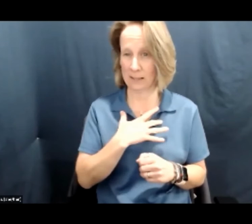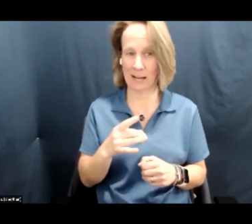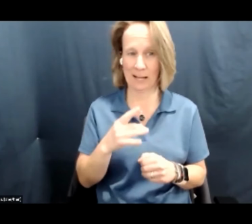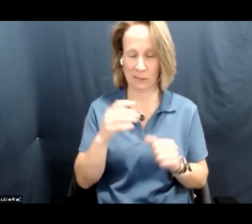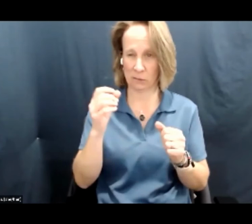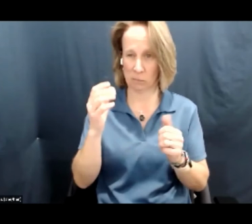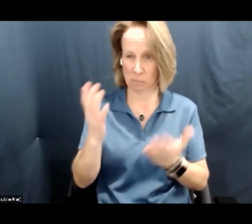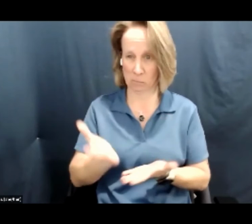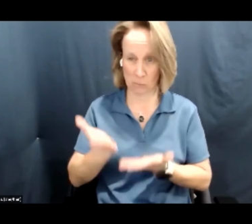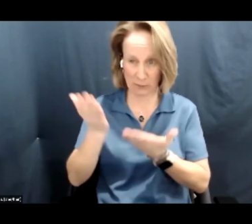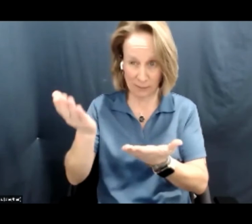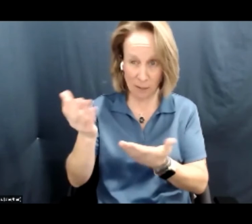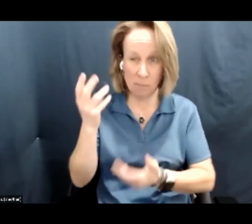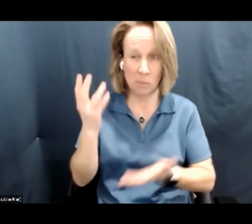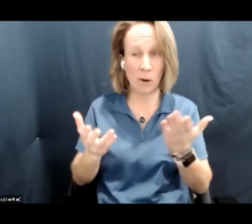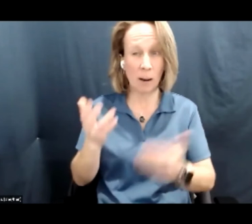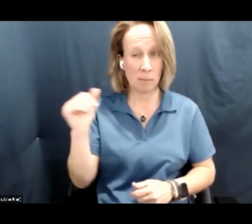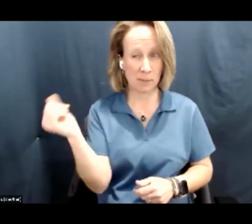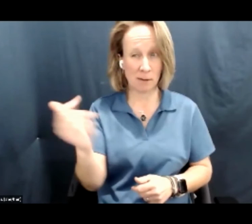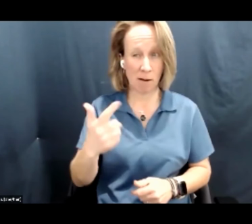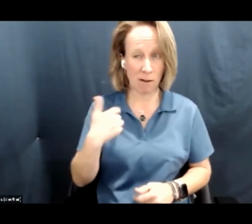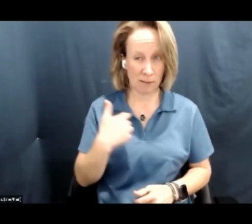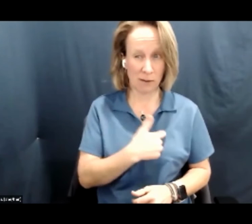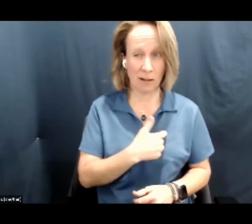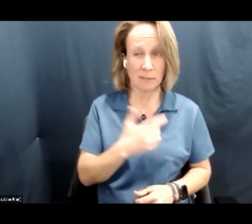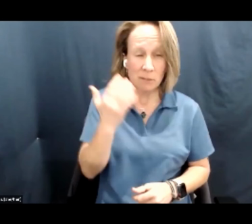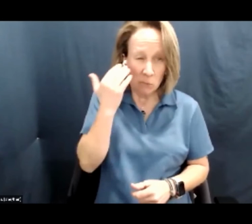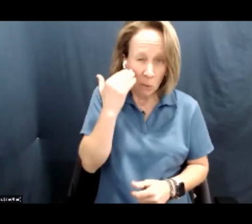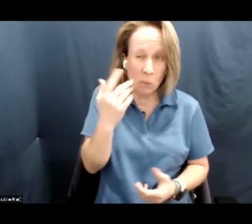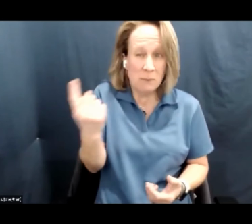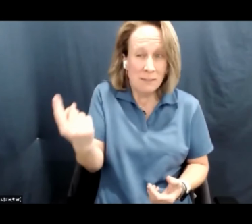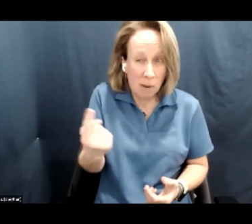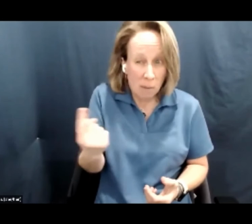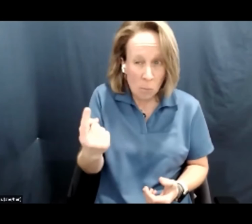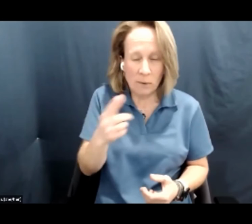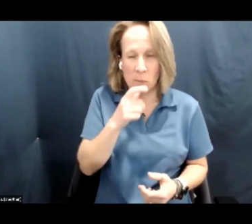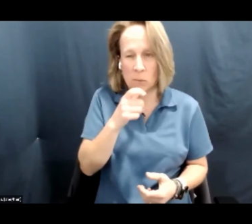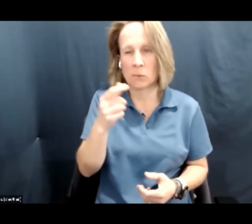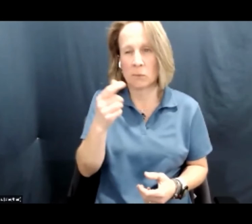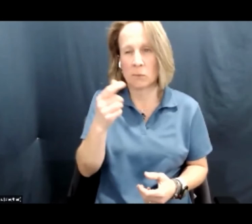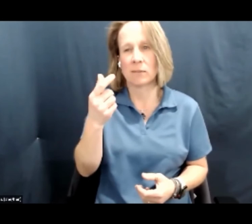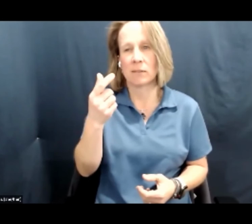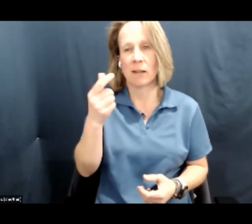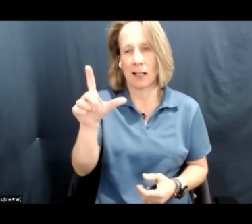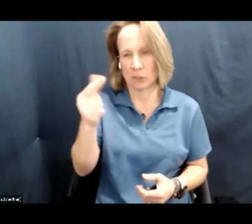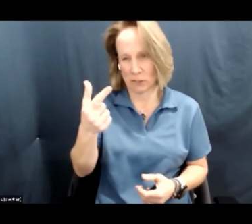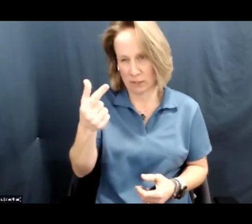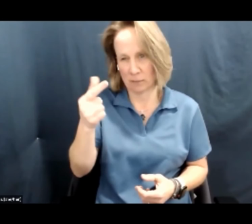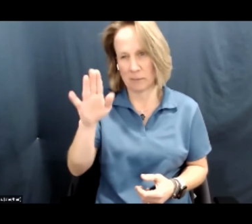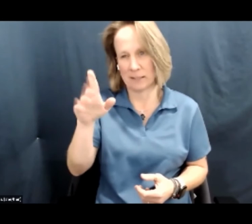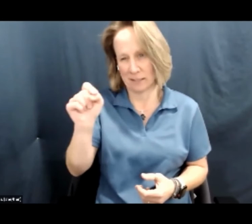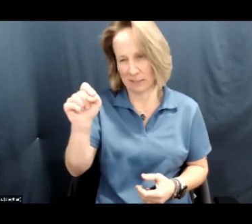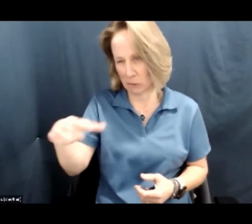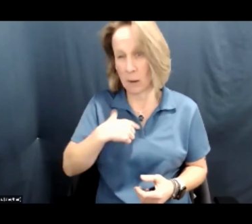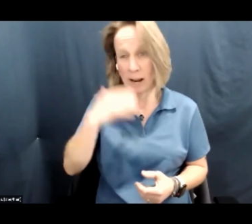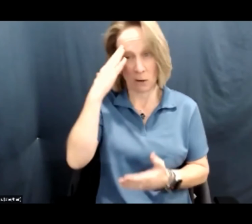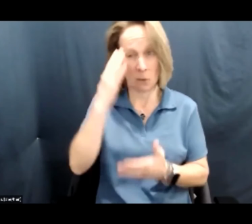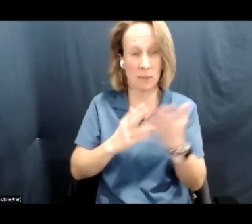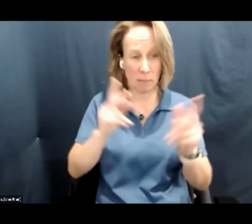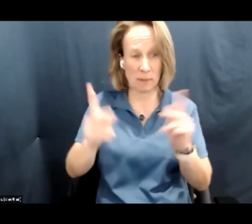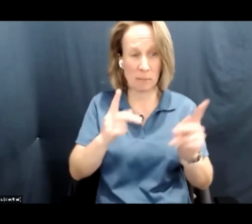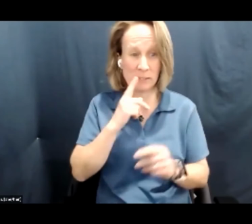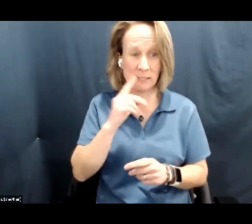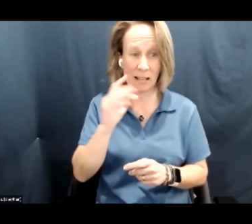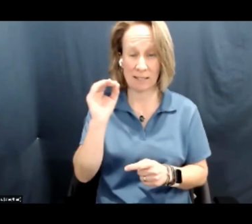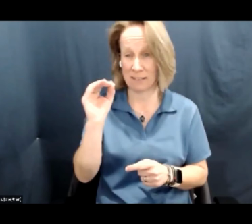probably all of us know someone who's LGBTQ. I know some people put none on here, and that's okay. It's possible that